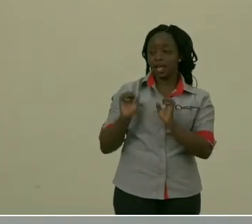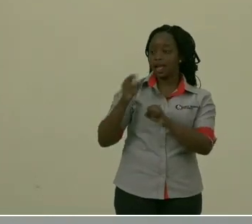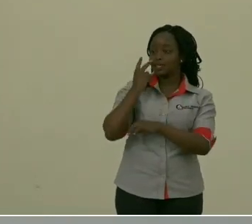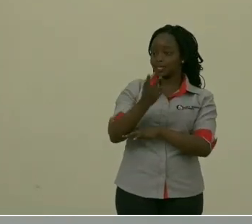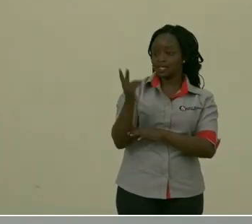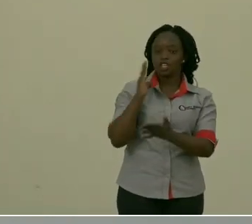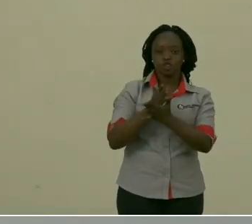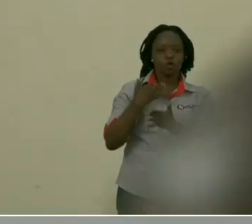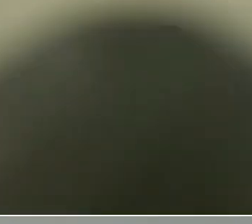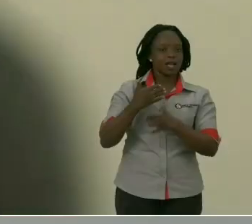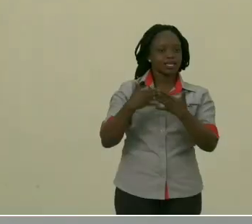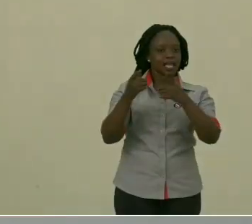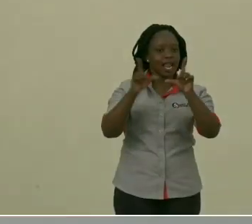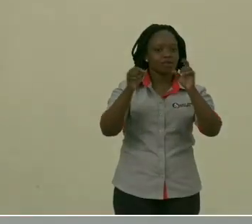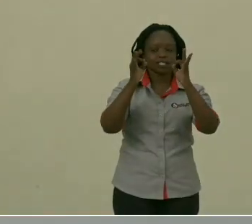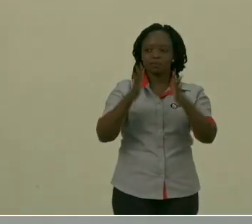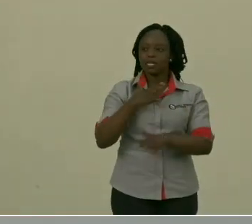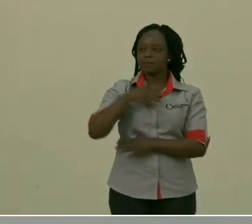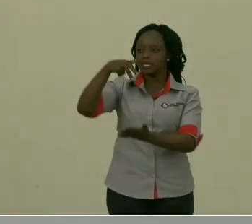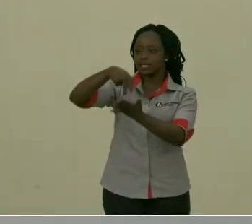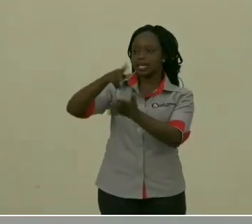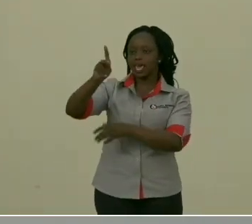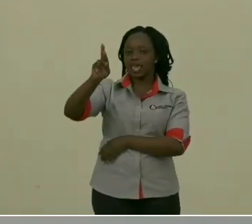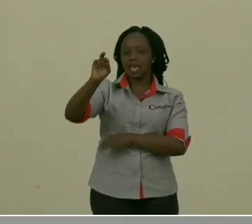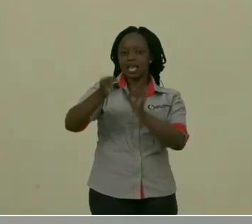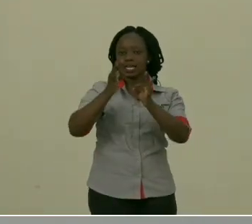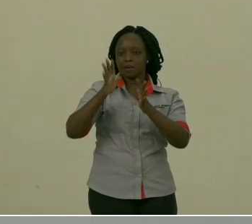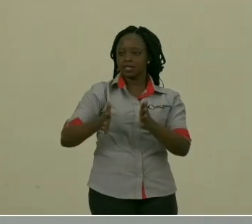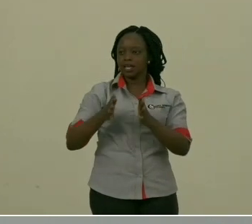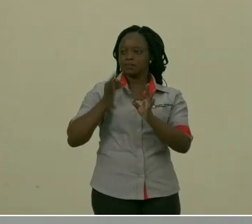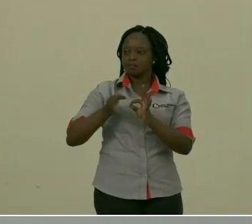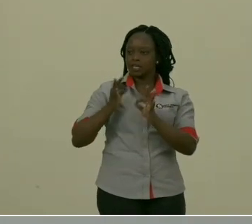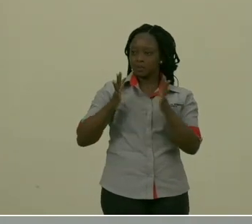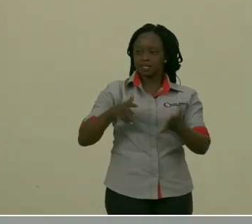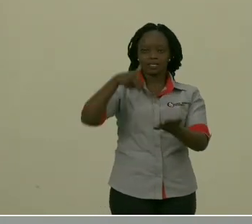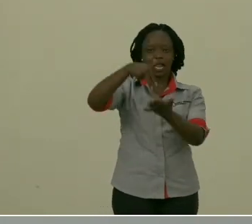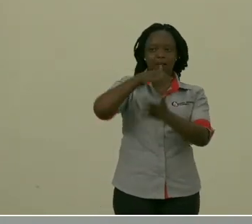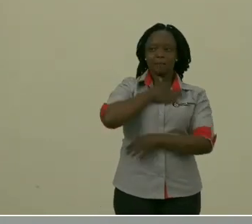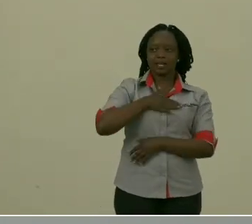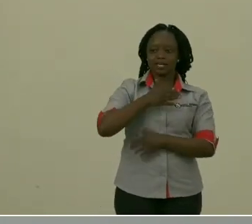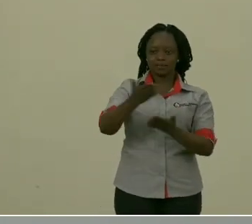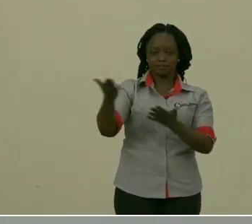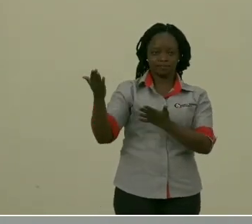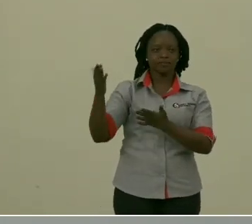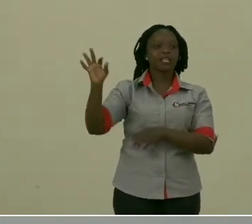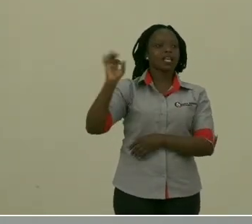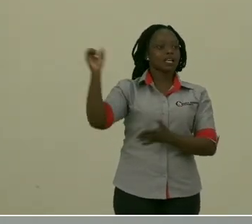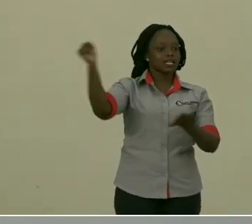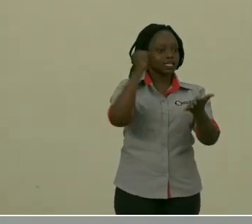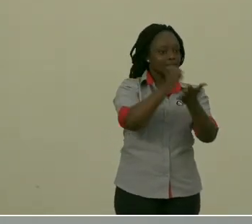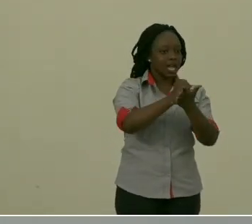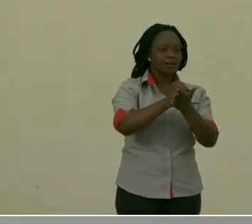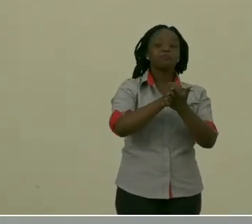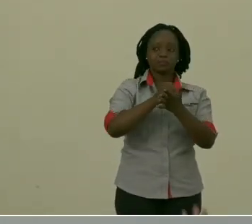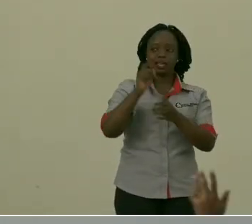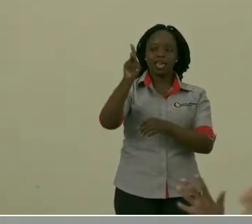to appreciate our sign language interpreters. Please, can you stand up where you are? KRA sign language interpreters. KRA has employed sign language